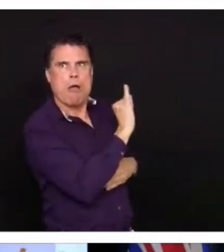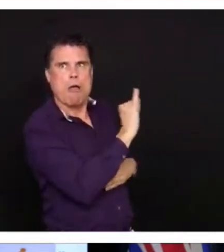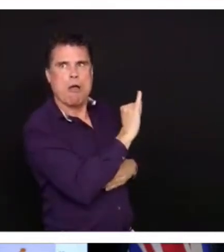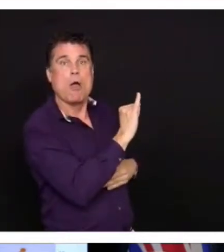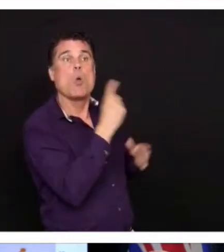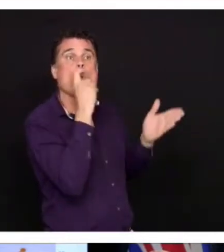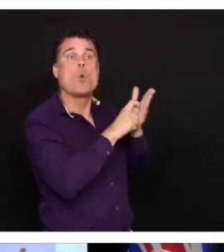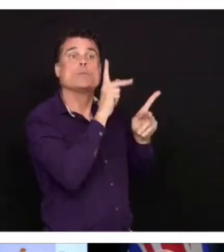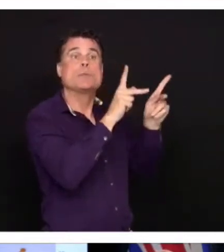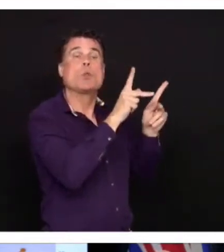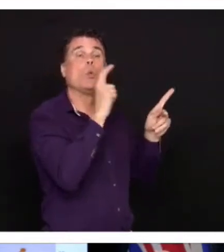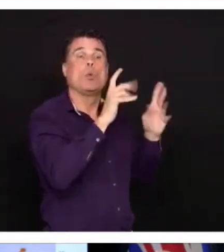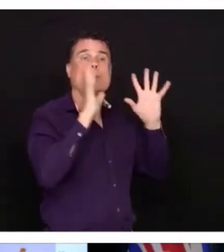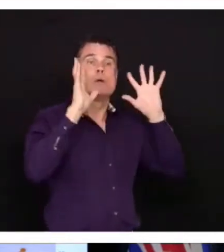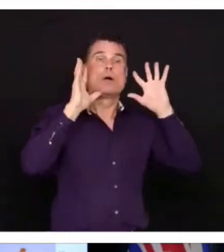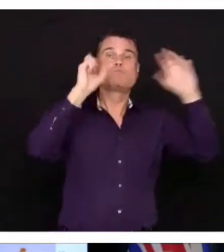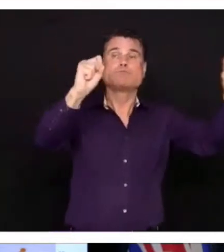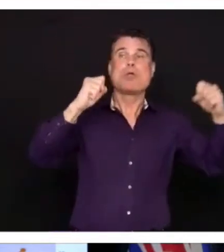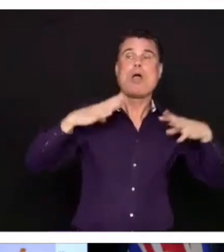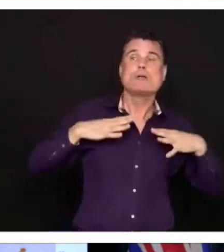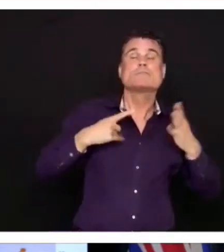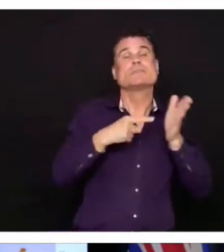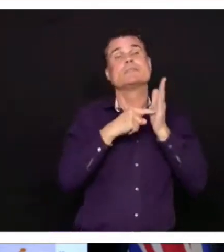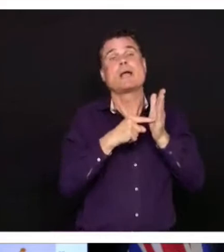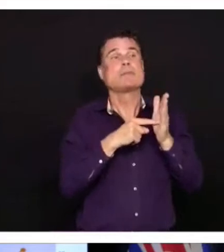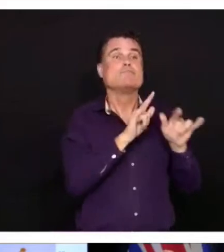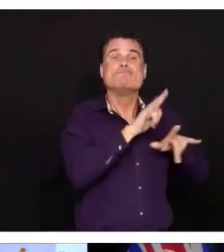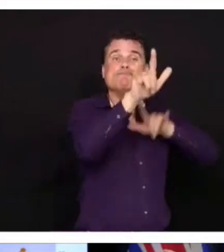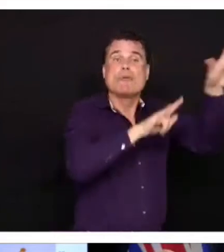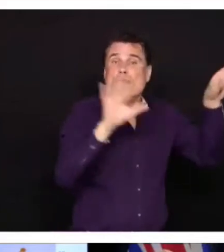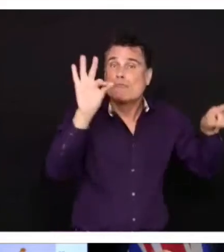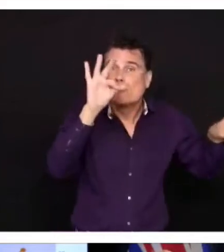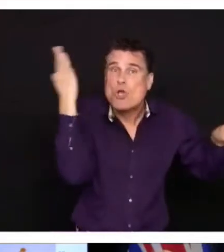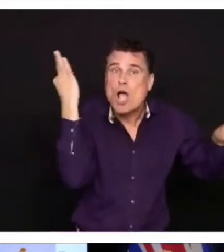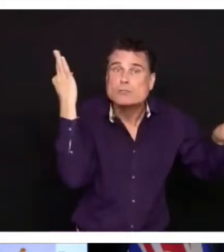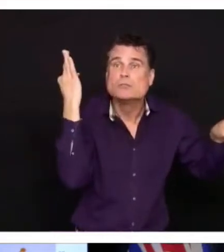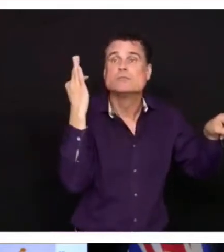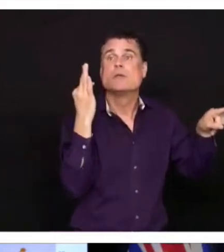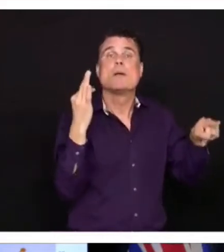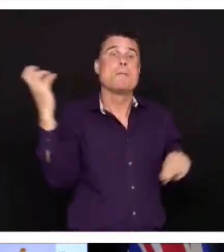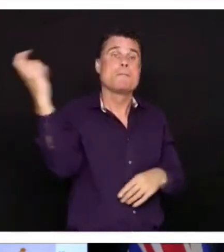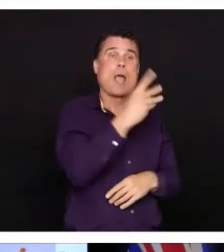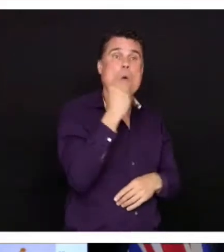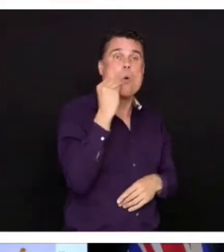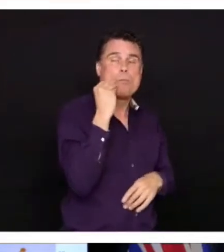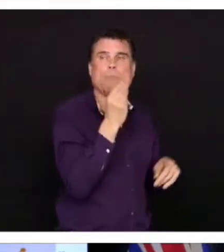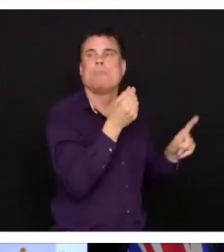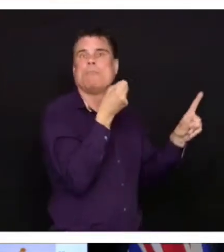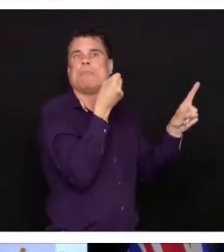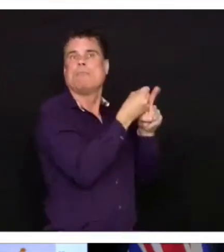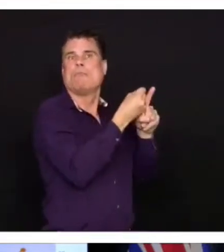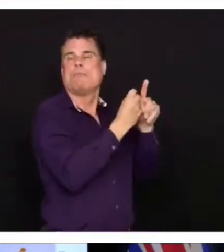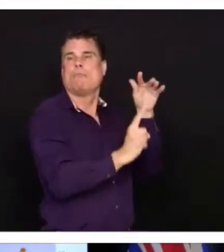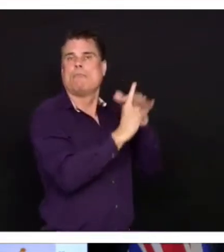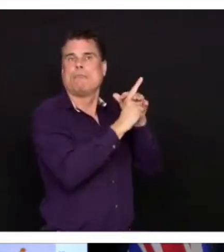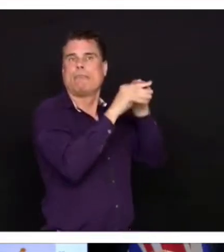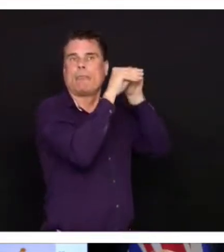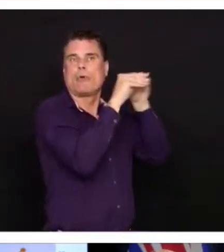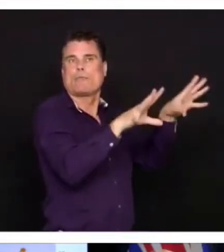we took advantage of the experience that they were having to be able to put the measures that we needed in place early in